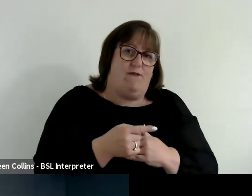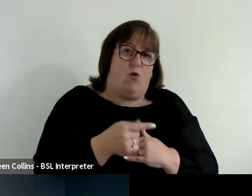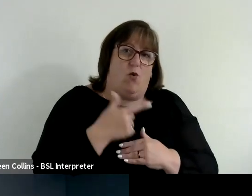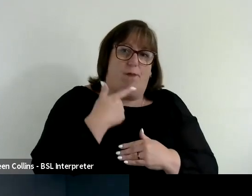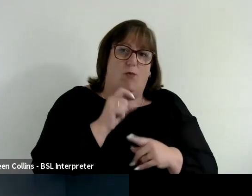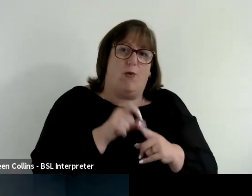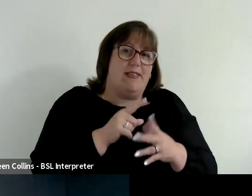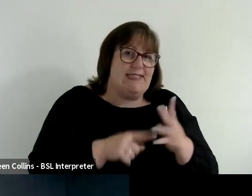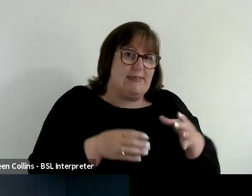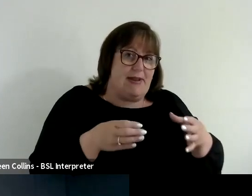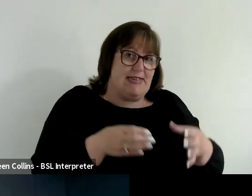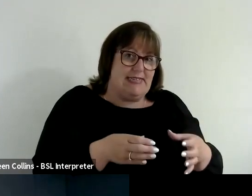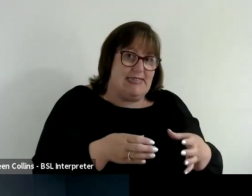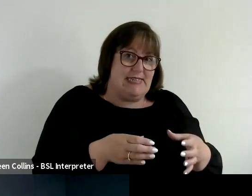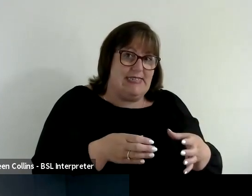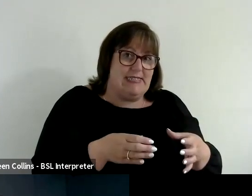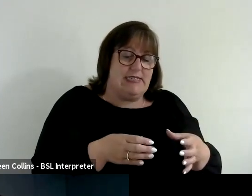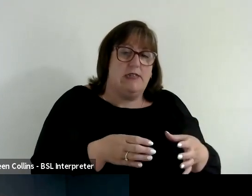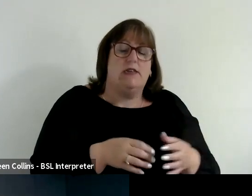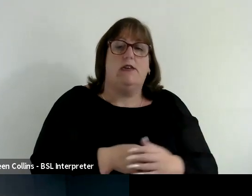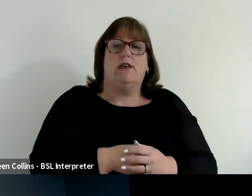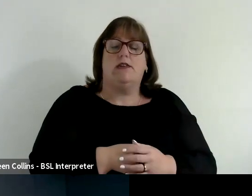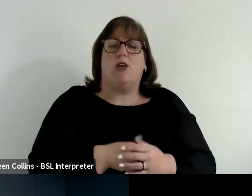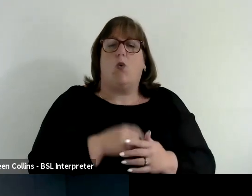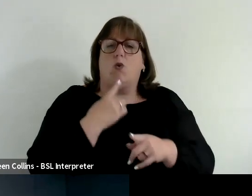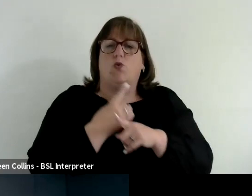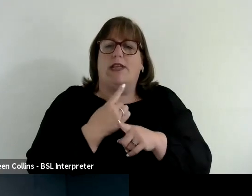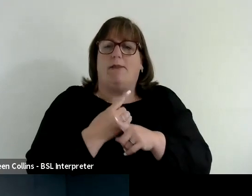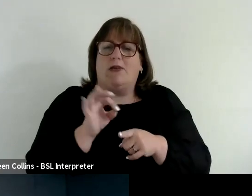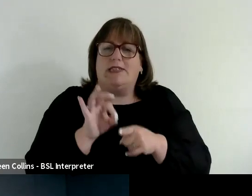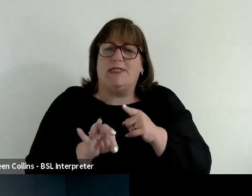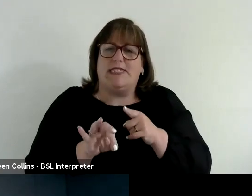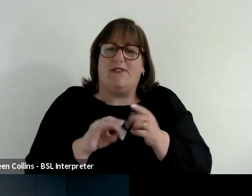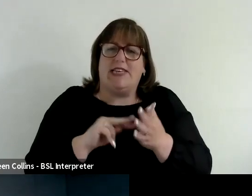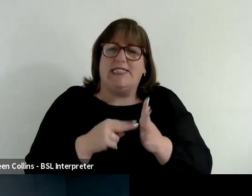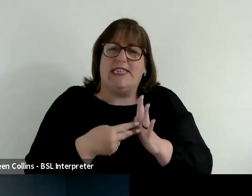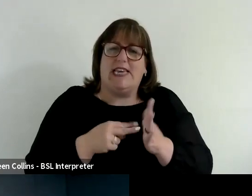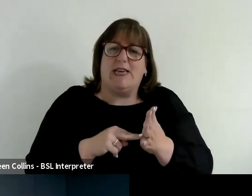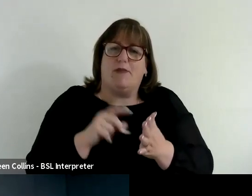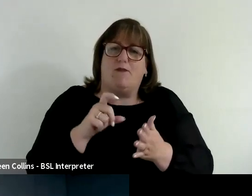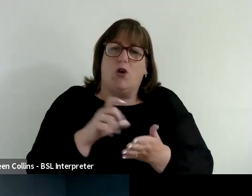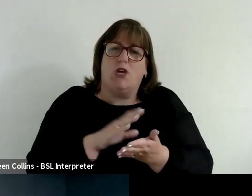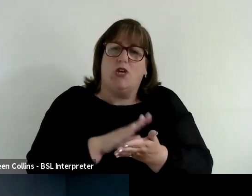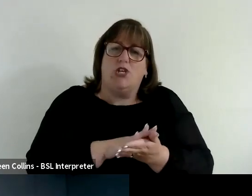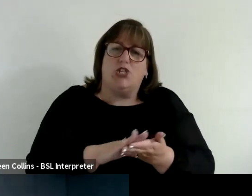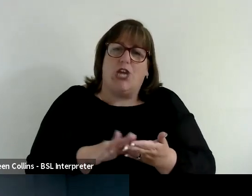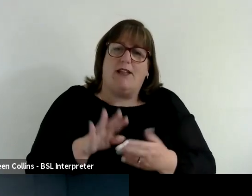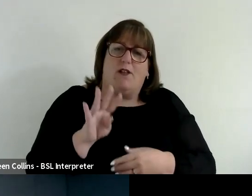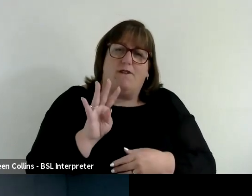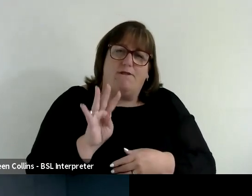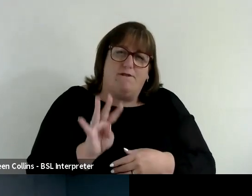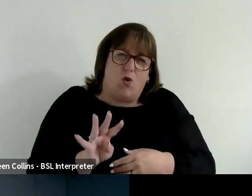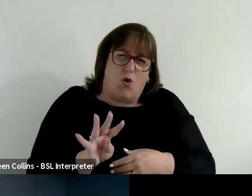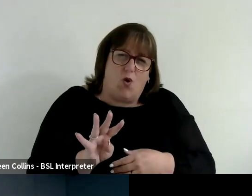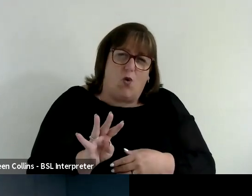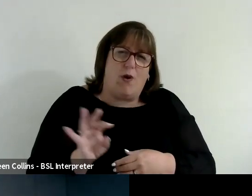of schemes working at Channel 4, we haven't got anything that is ring fenced